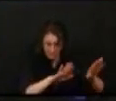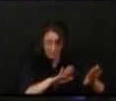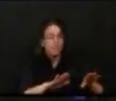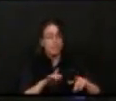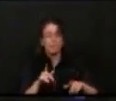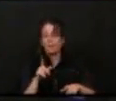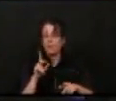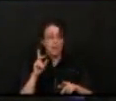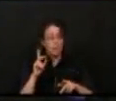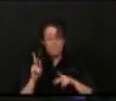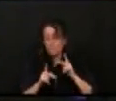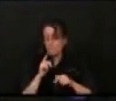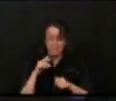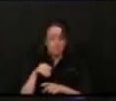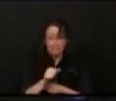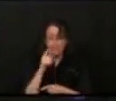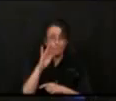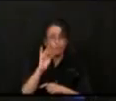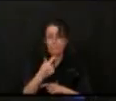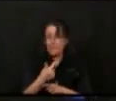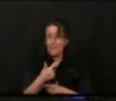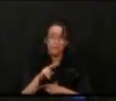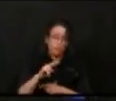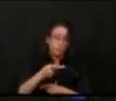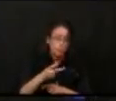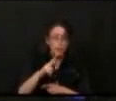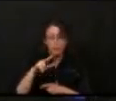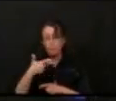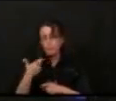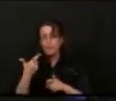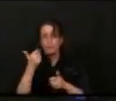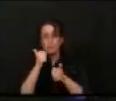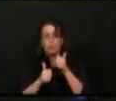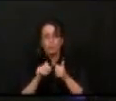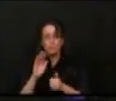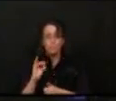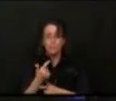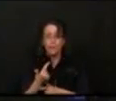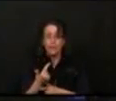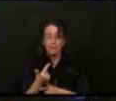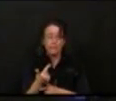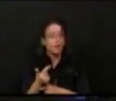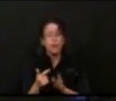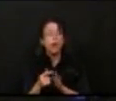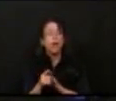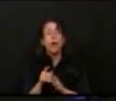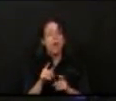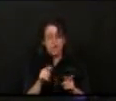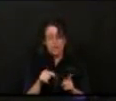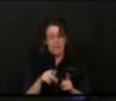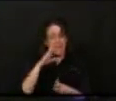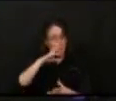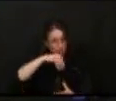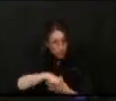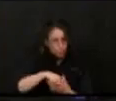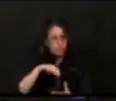away. You won't have to pay separately for your recycling or your compost to be taken